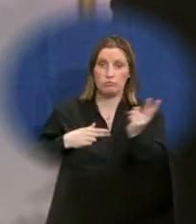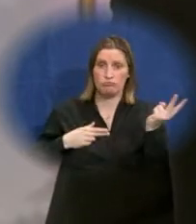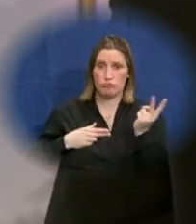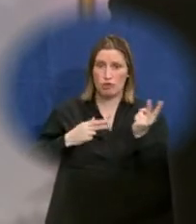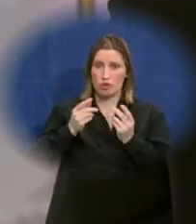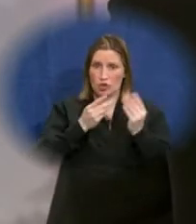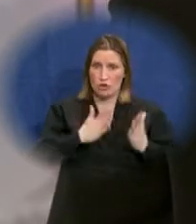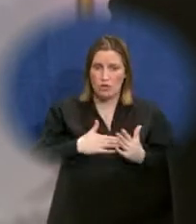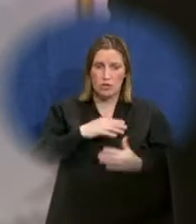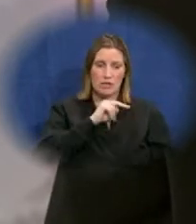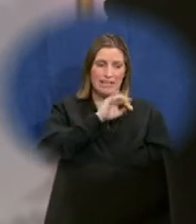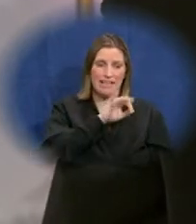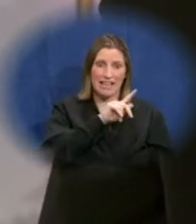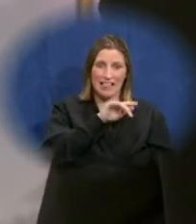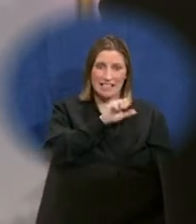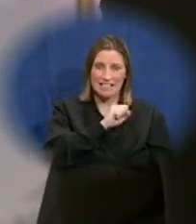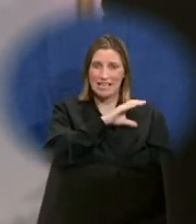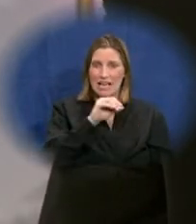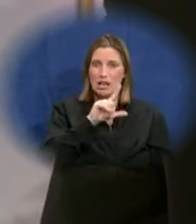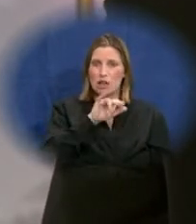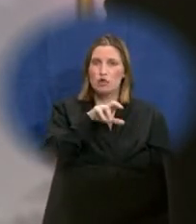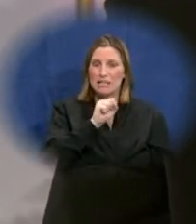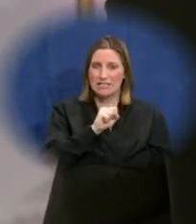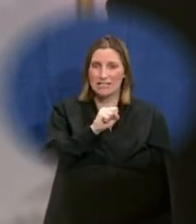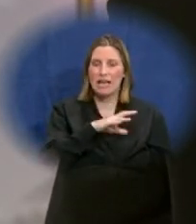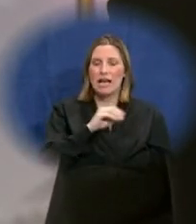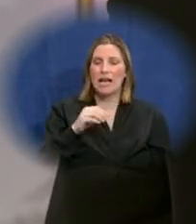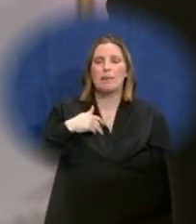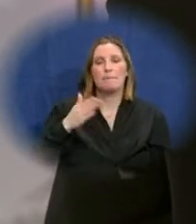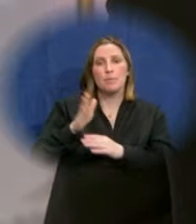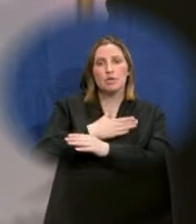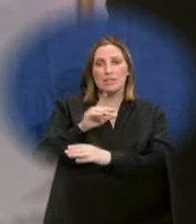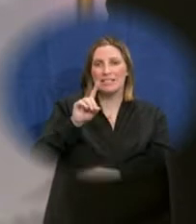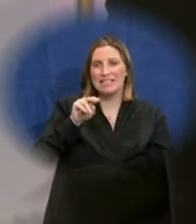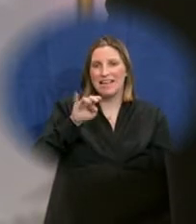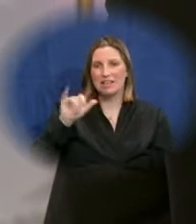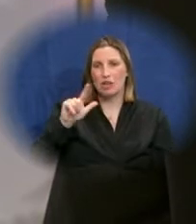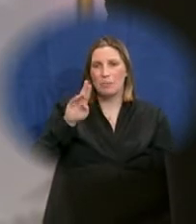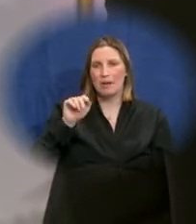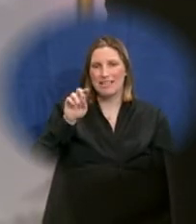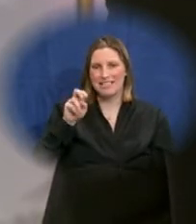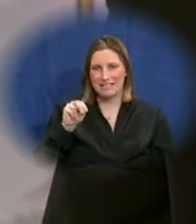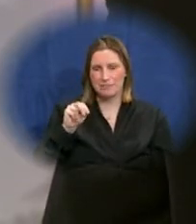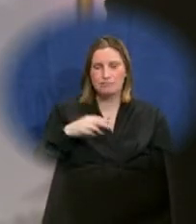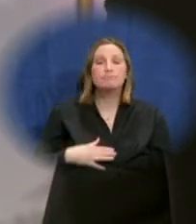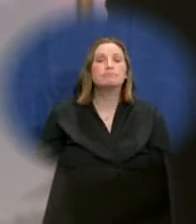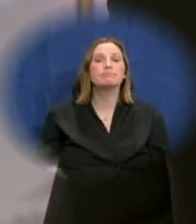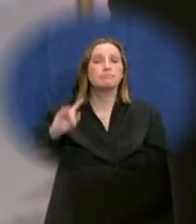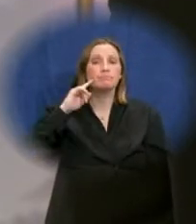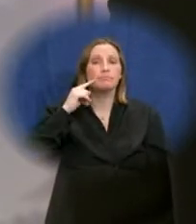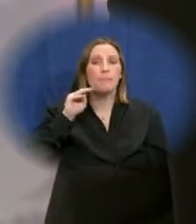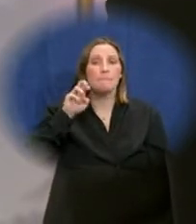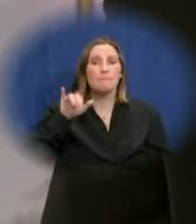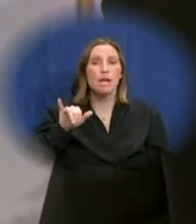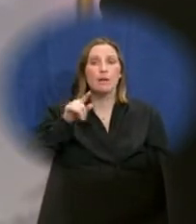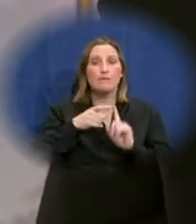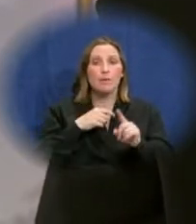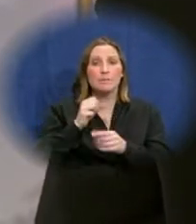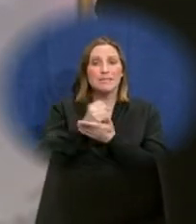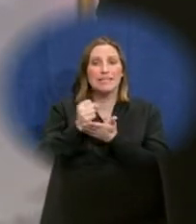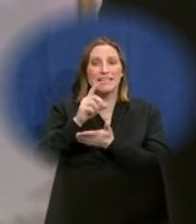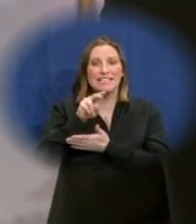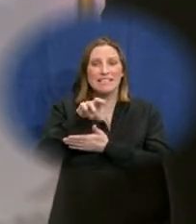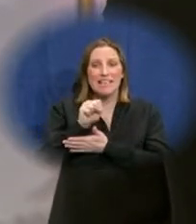acolytes, Nicholas and Lucas Quinn, and today's minister of music, Daniel Button. Mary Fruits of St. Denis Parish in